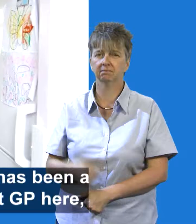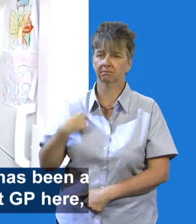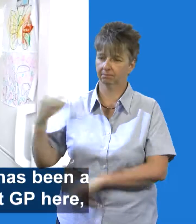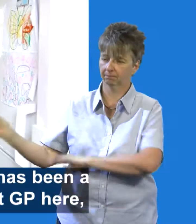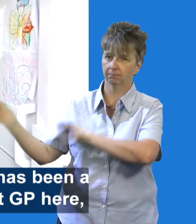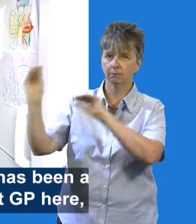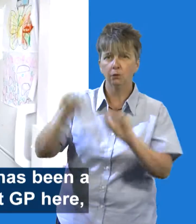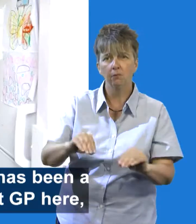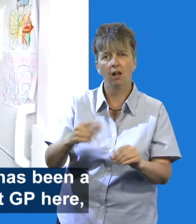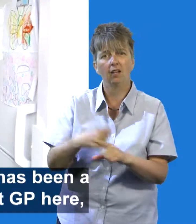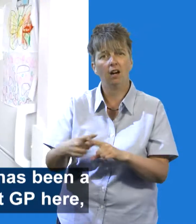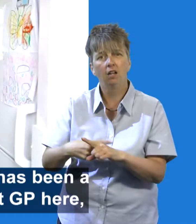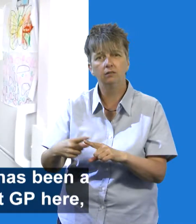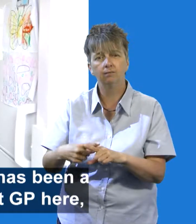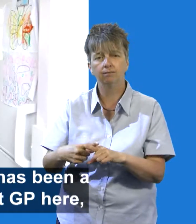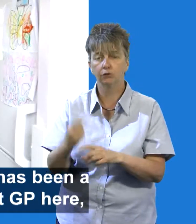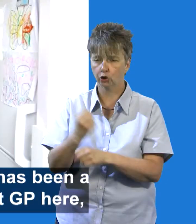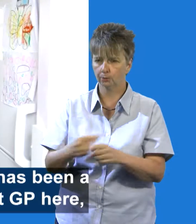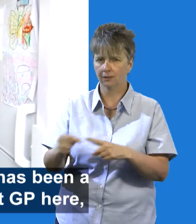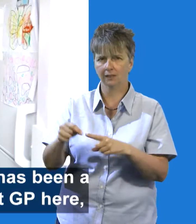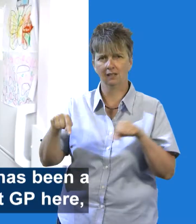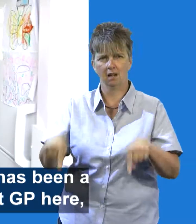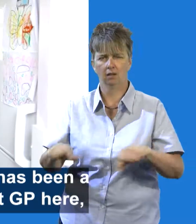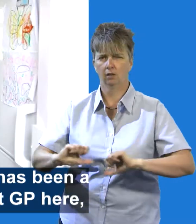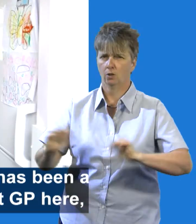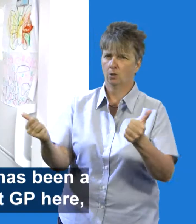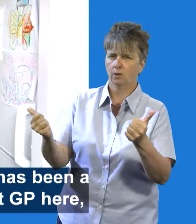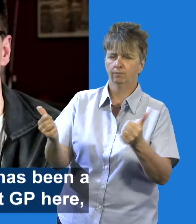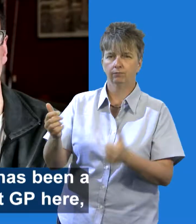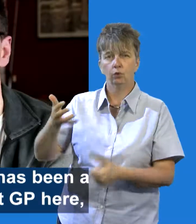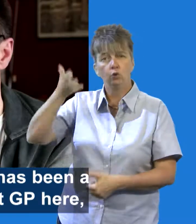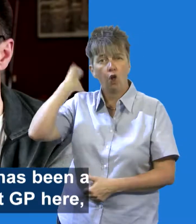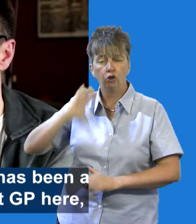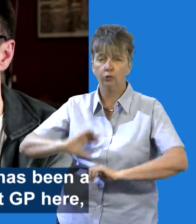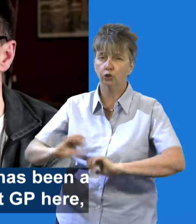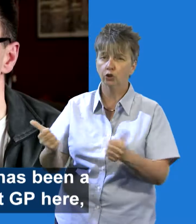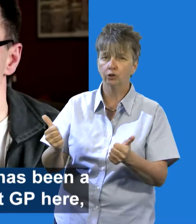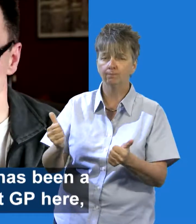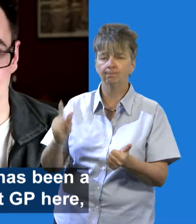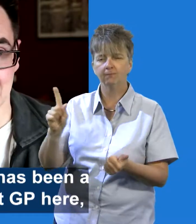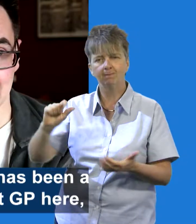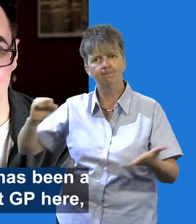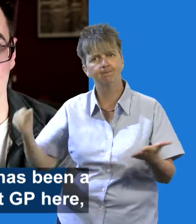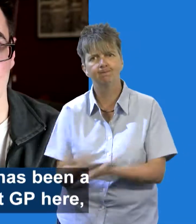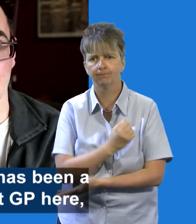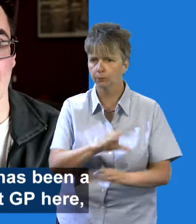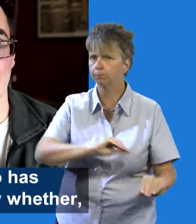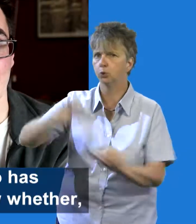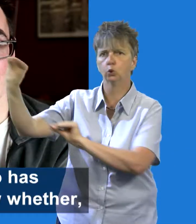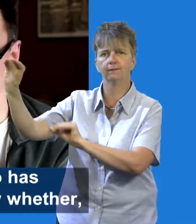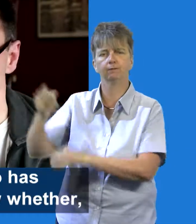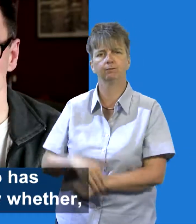My experience in the last 10 years has been a lot better. I've got an excellent GP